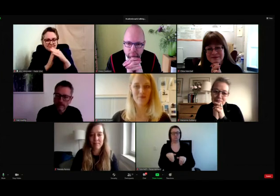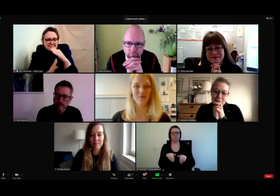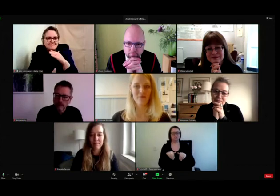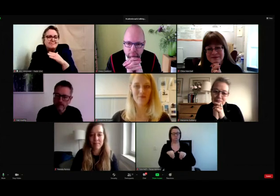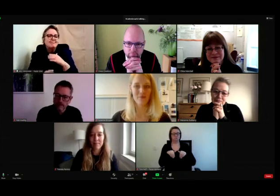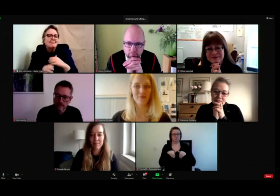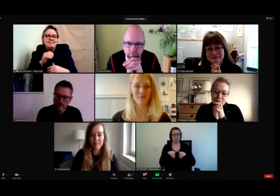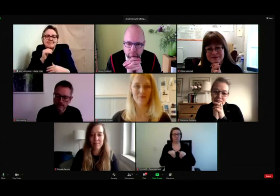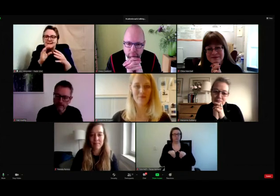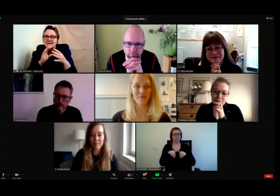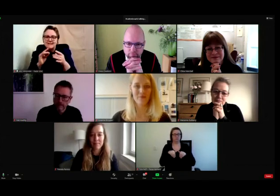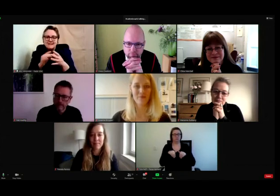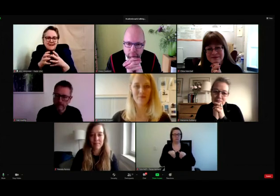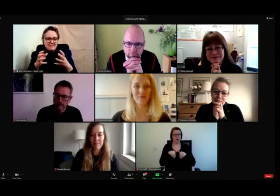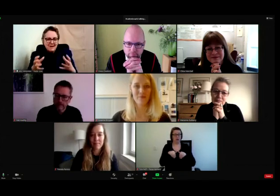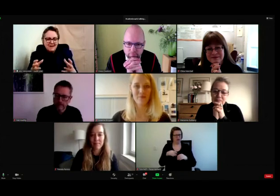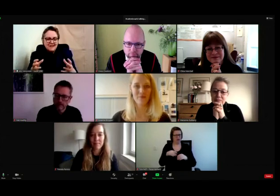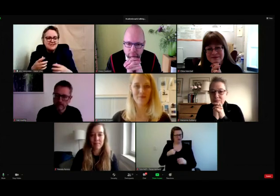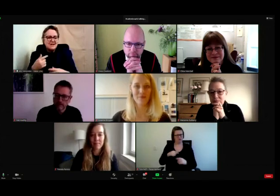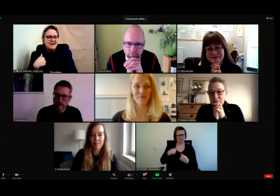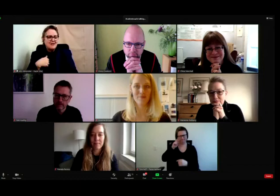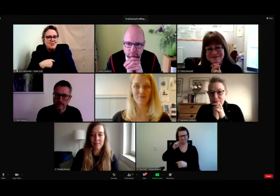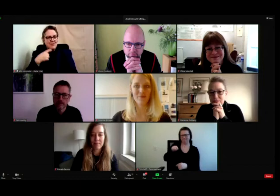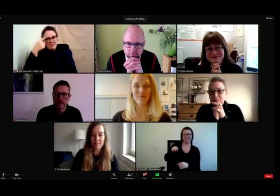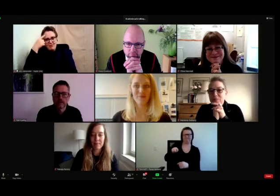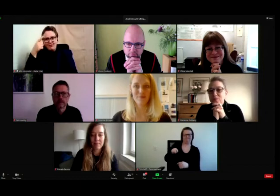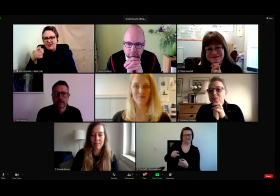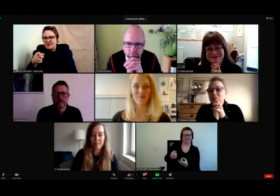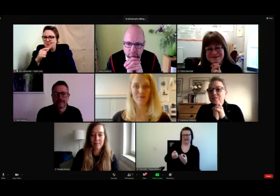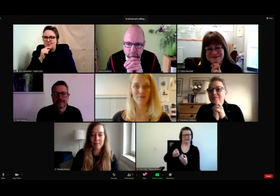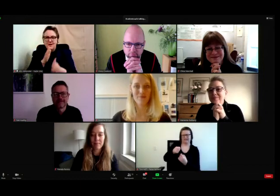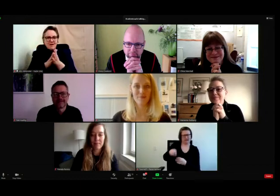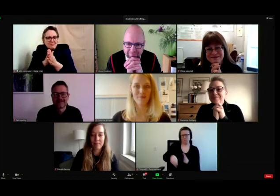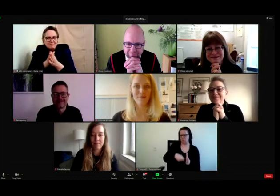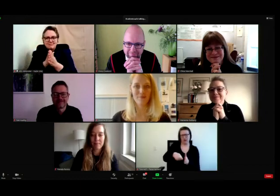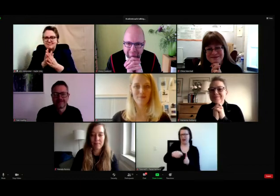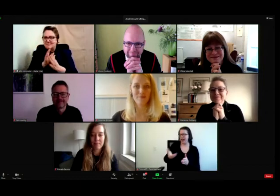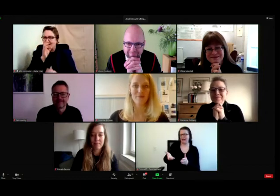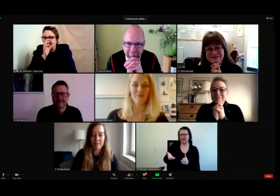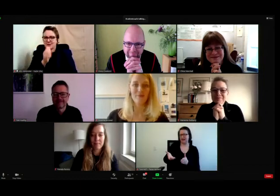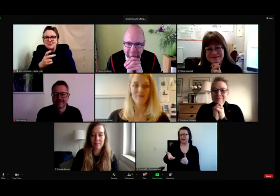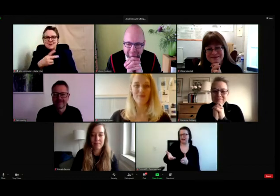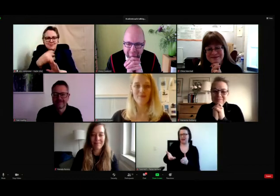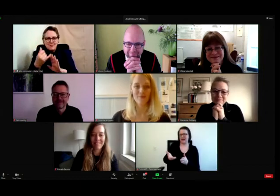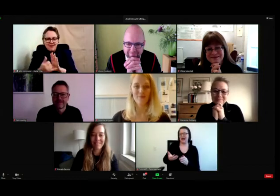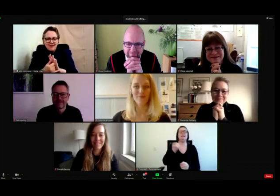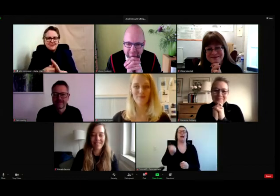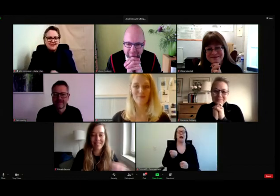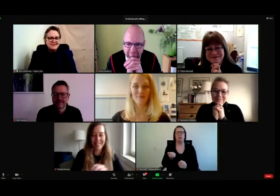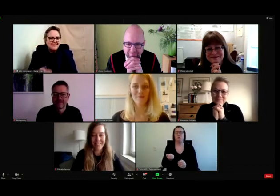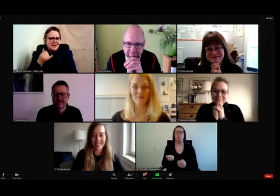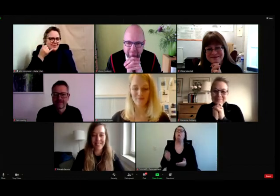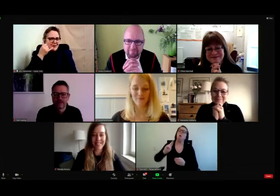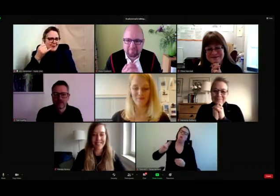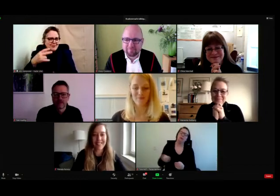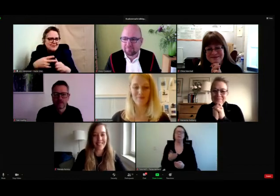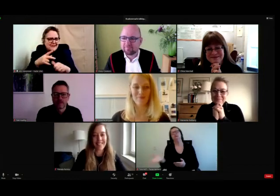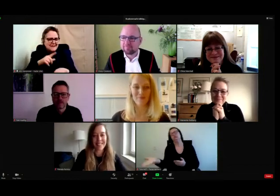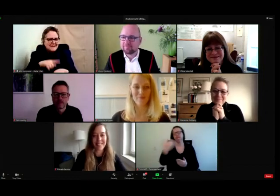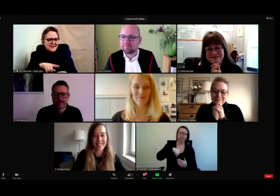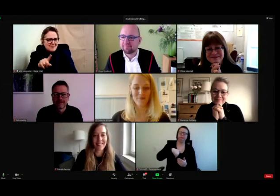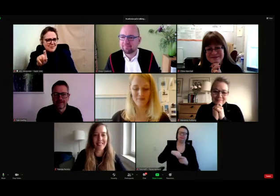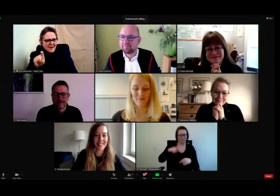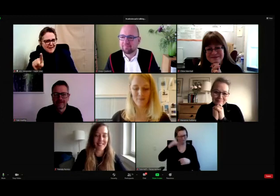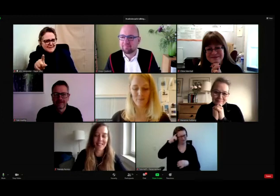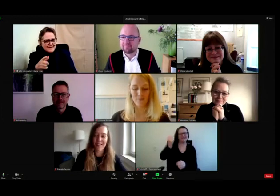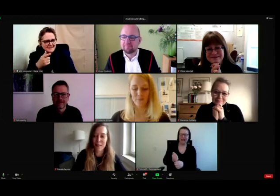And in fact, we thought you were not interested in the project at all. And we called you again to be sure. But at